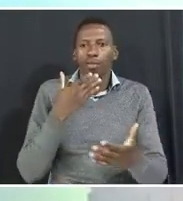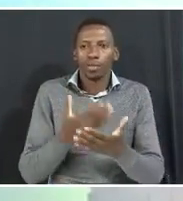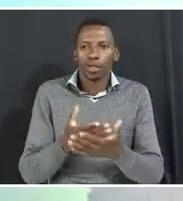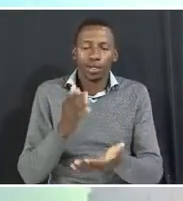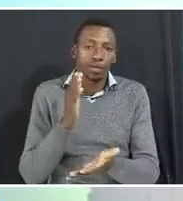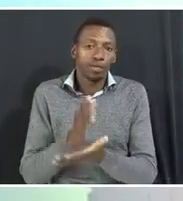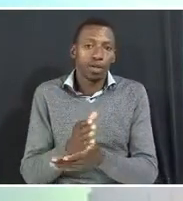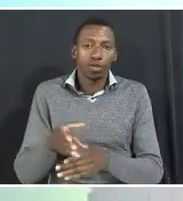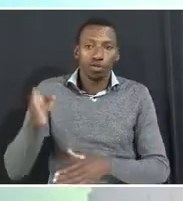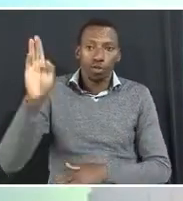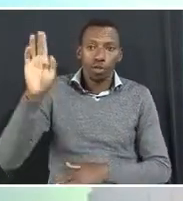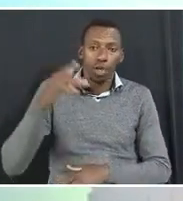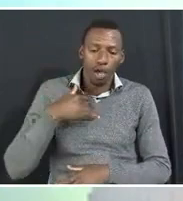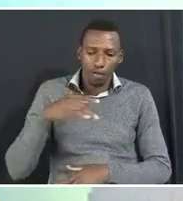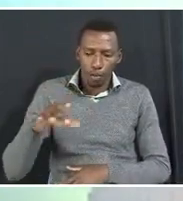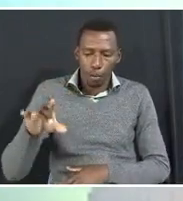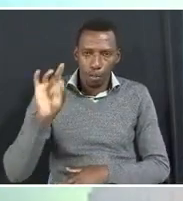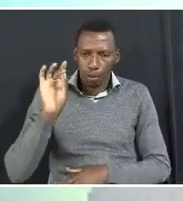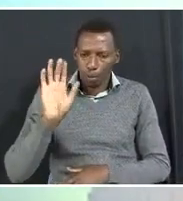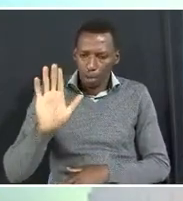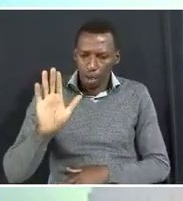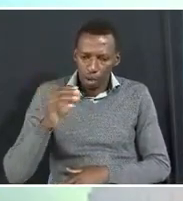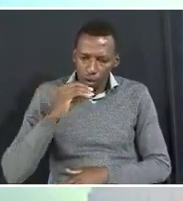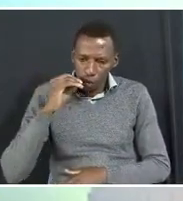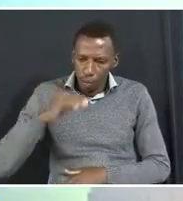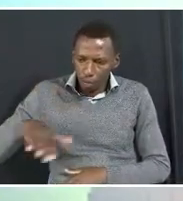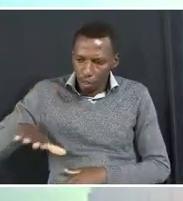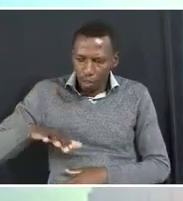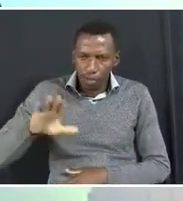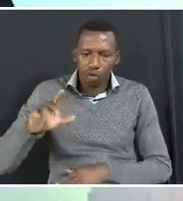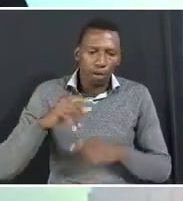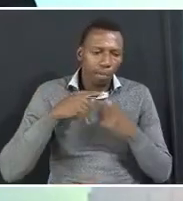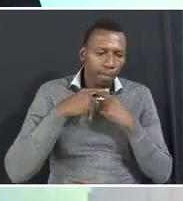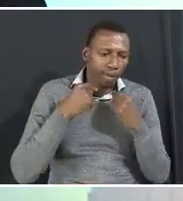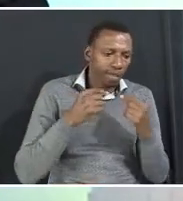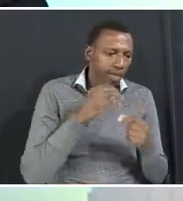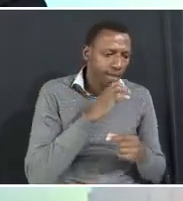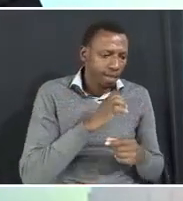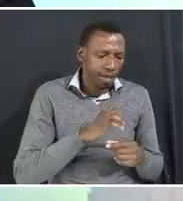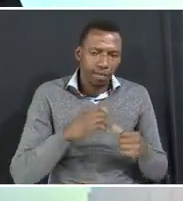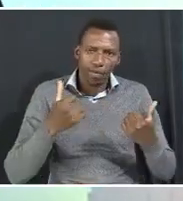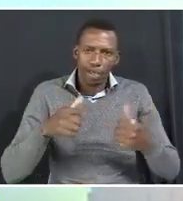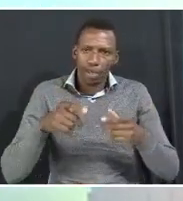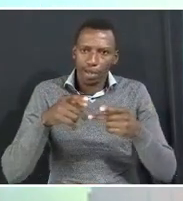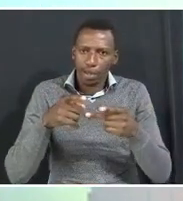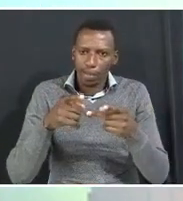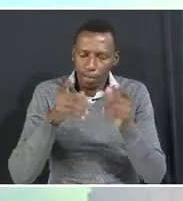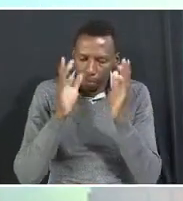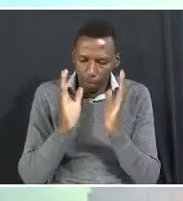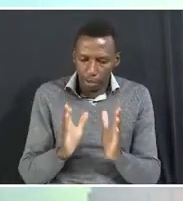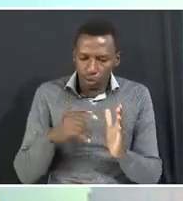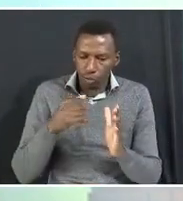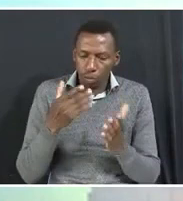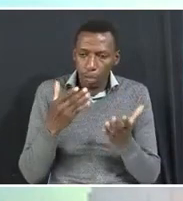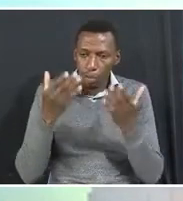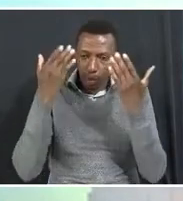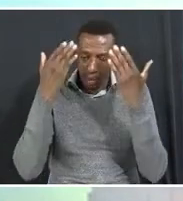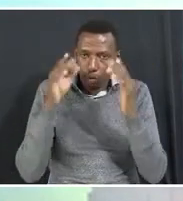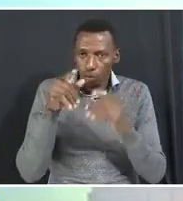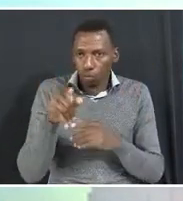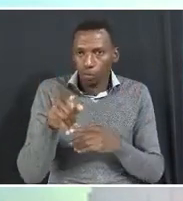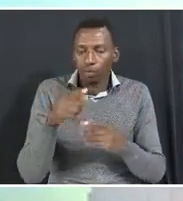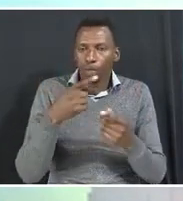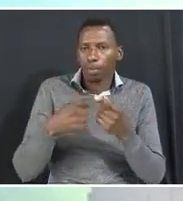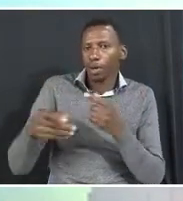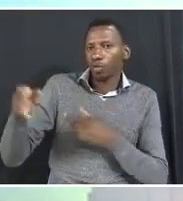has appointed your geographical locations. Your pastor, your elder, anybody else may not know where you stay, but God